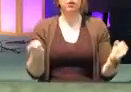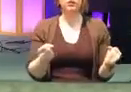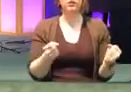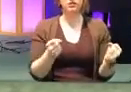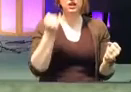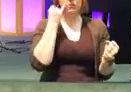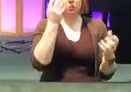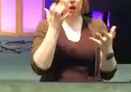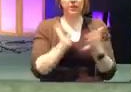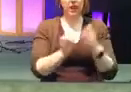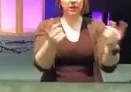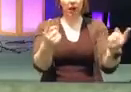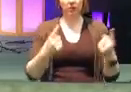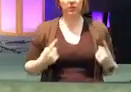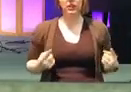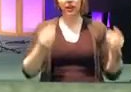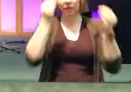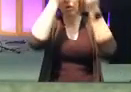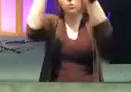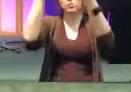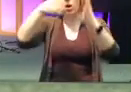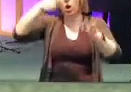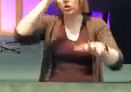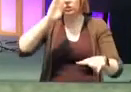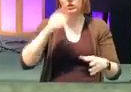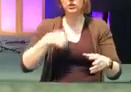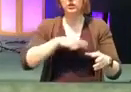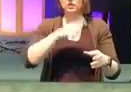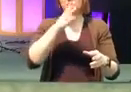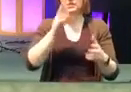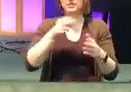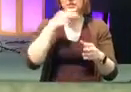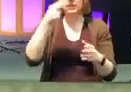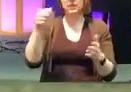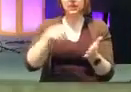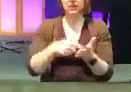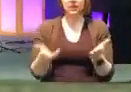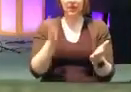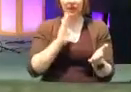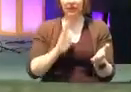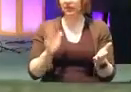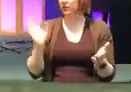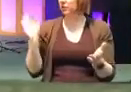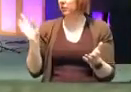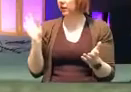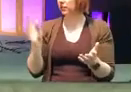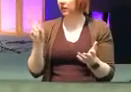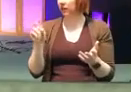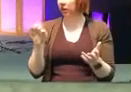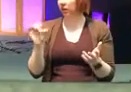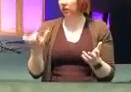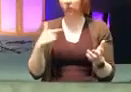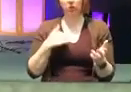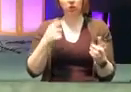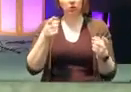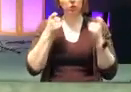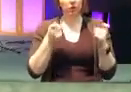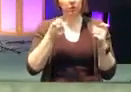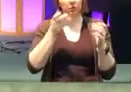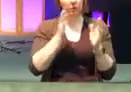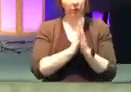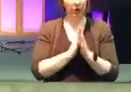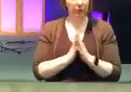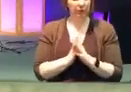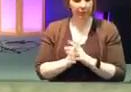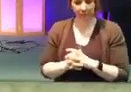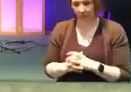your way to the front and just tell God. And we're just going to sing this again. You are worthy of it all. Pastor Vondell and I are just going to pray. We're just going to pray a quick prayer. God grant